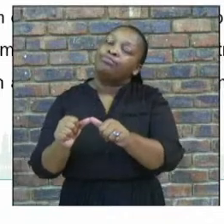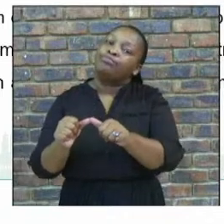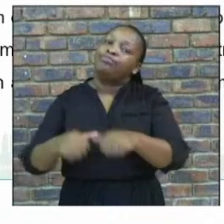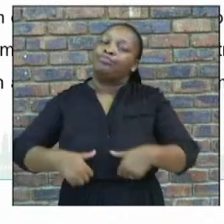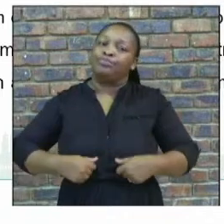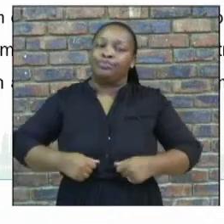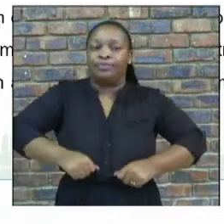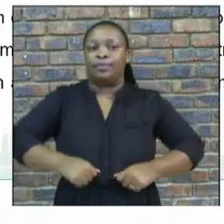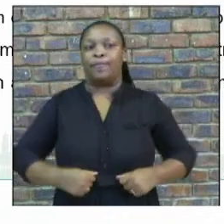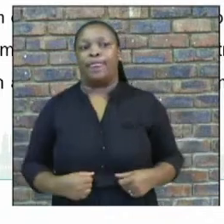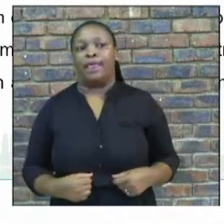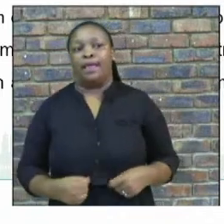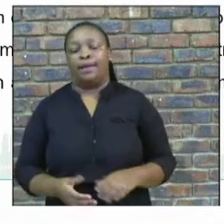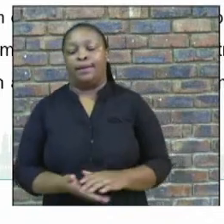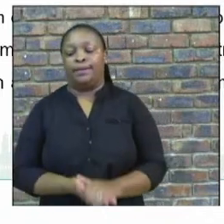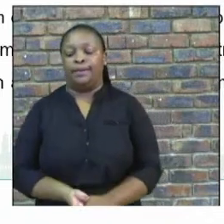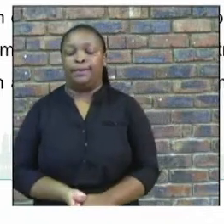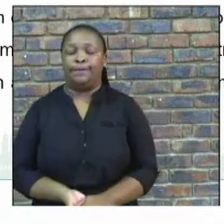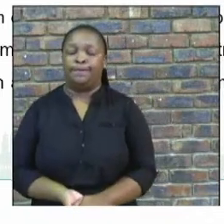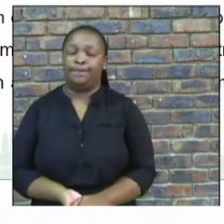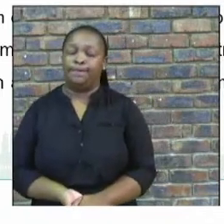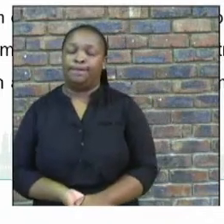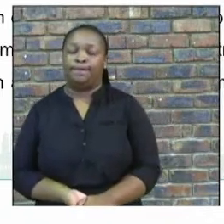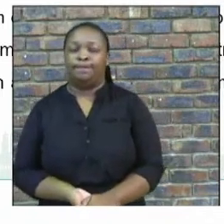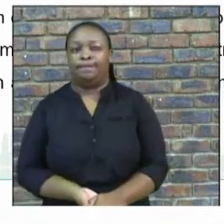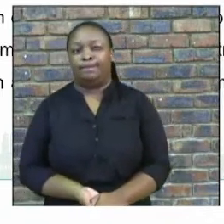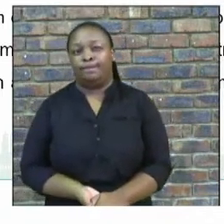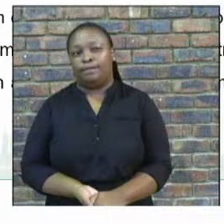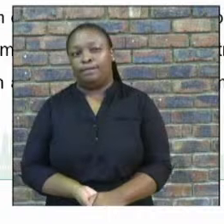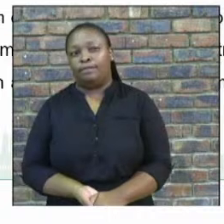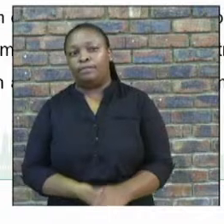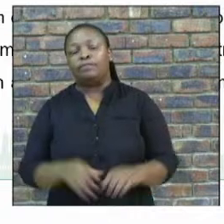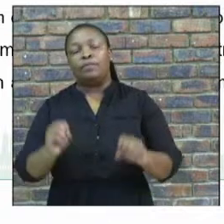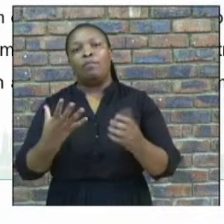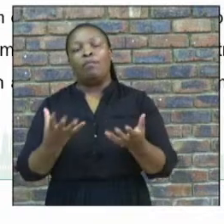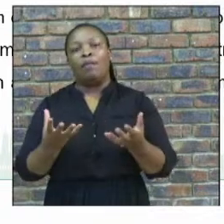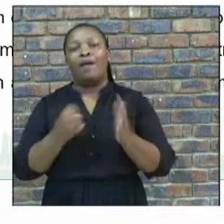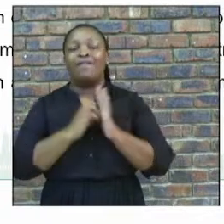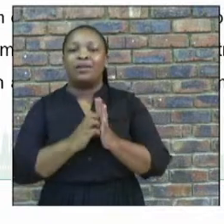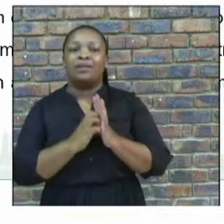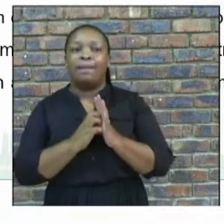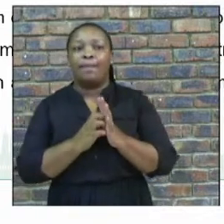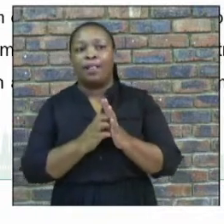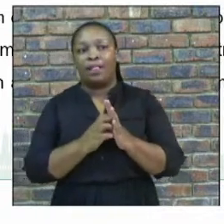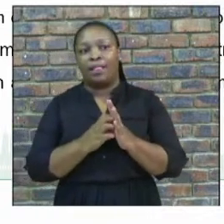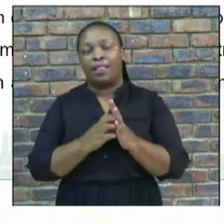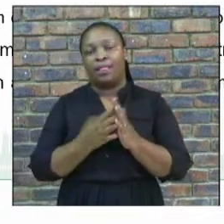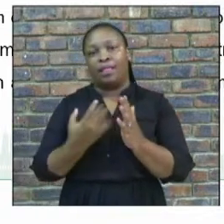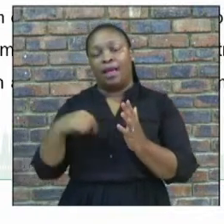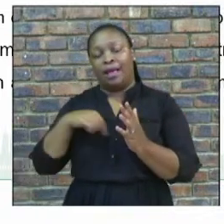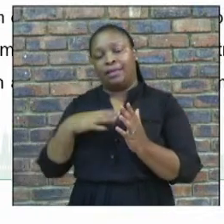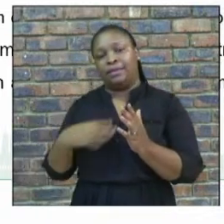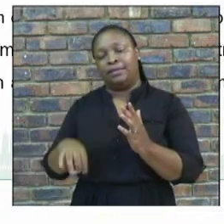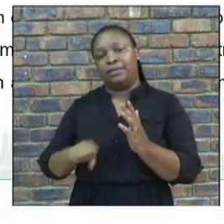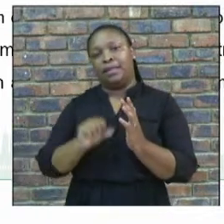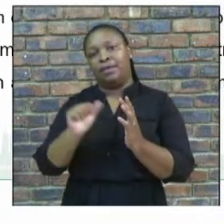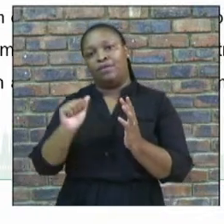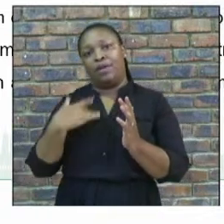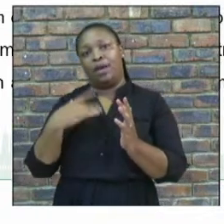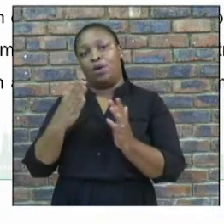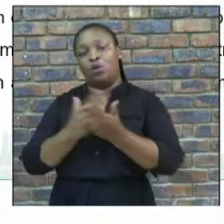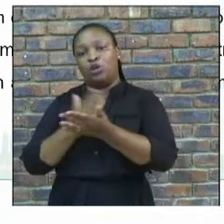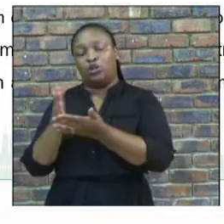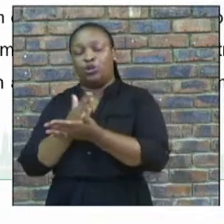of another country. So, for example, South Africa, we do share a